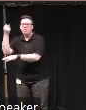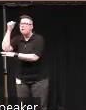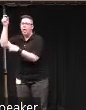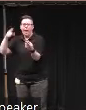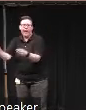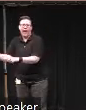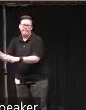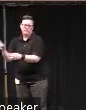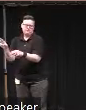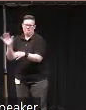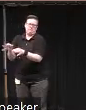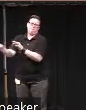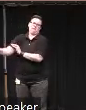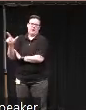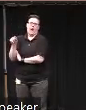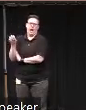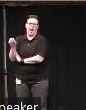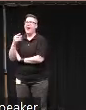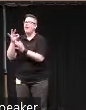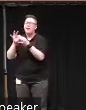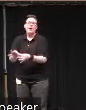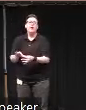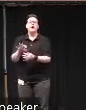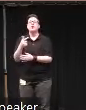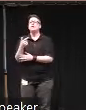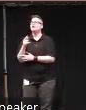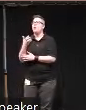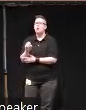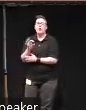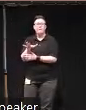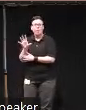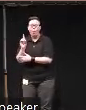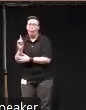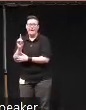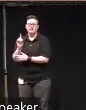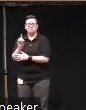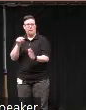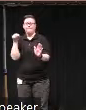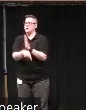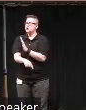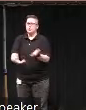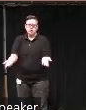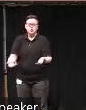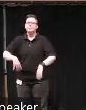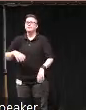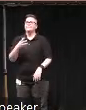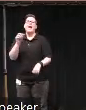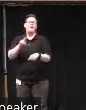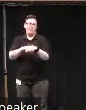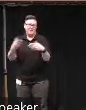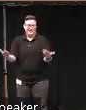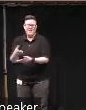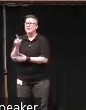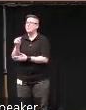to over the nation's George Floyd incidents, about the murder of George Floyd. And of course, there was a